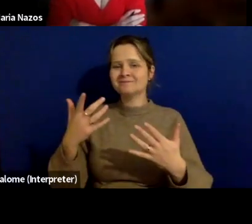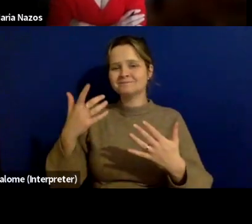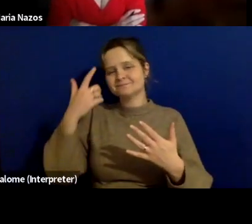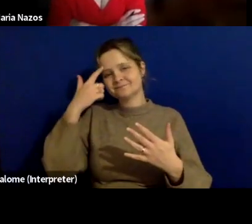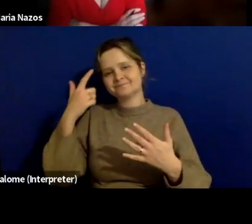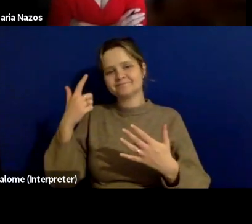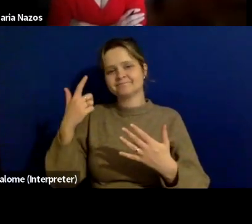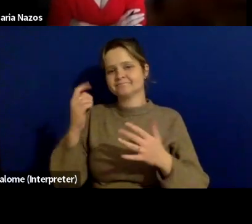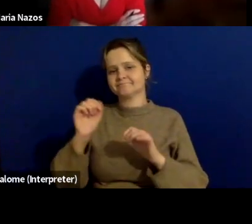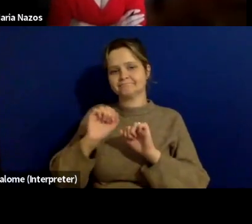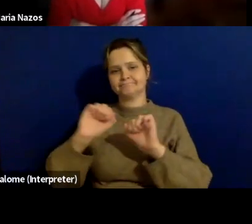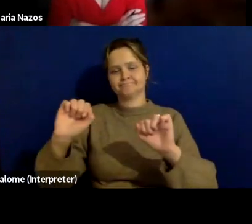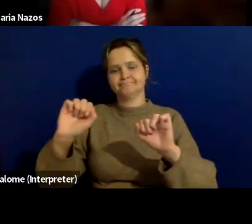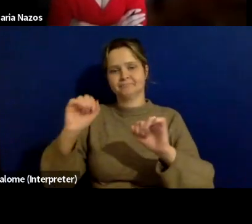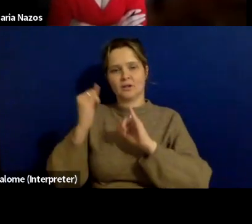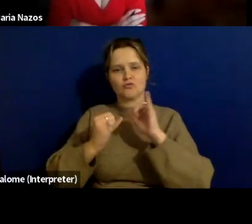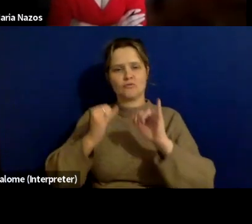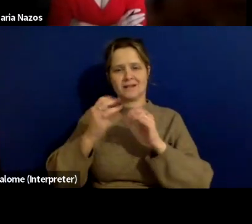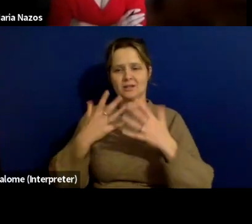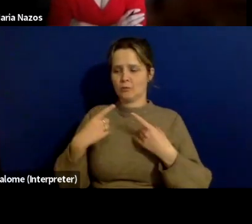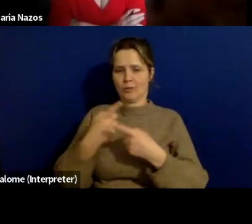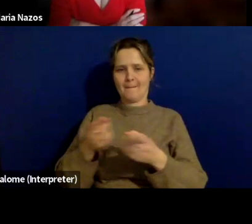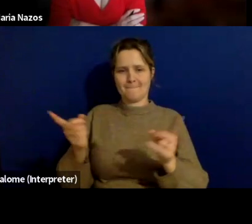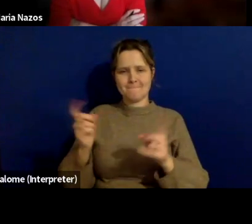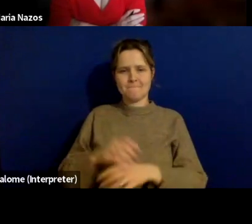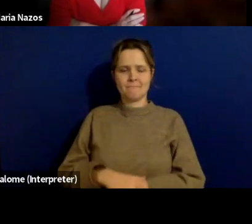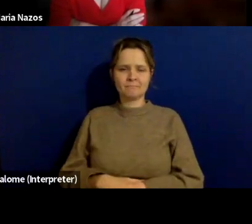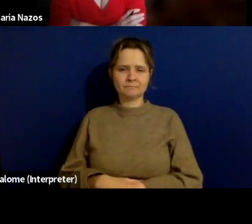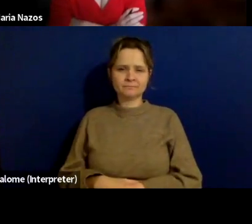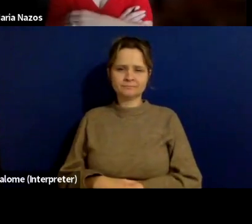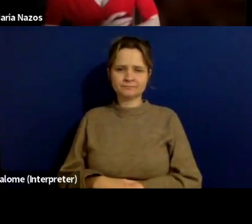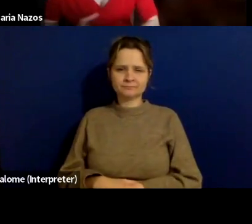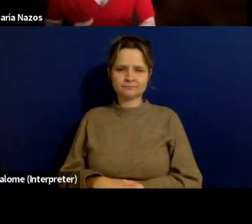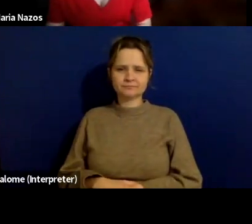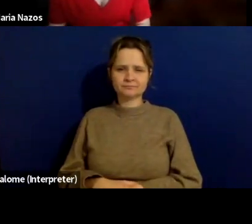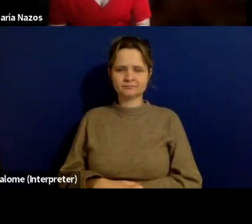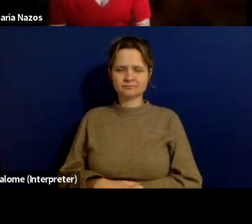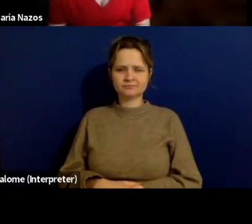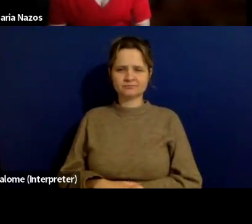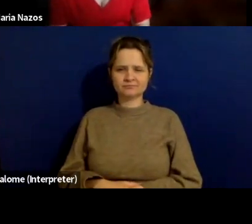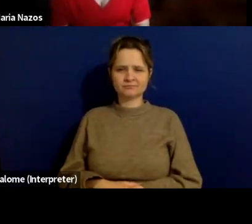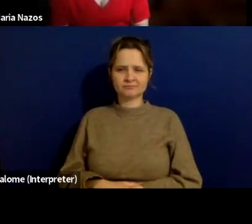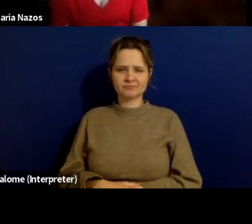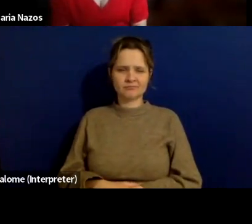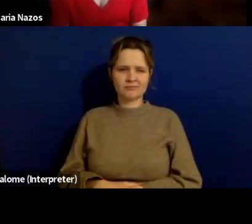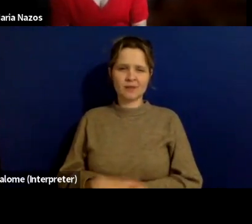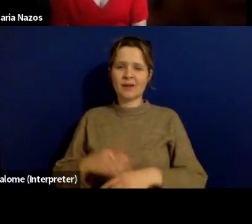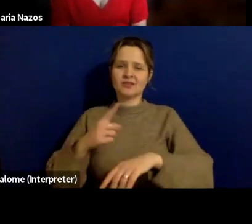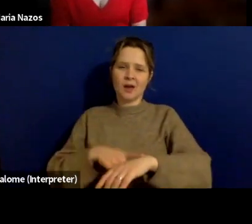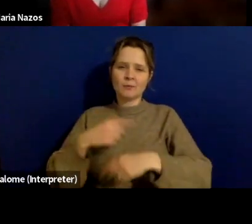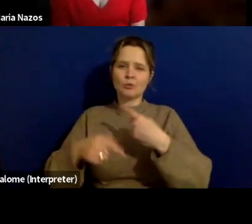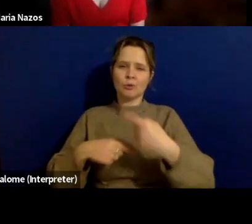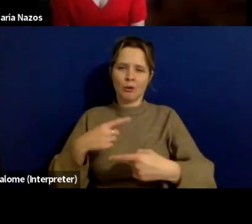far, my poetry fits or not, or I don't know. And of course, it will take time. Time will tell, because the